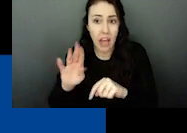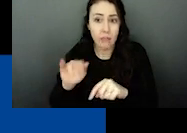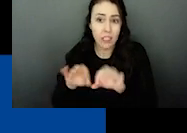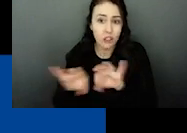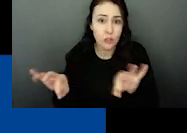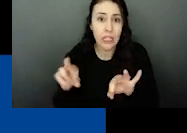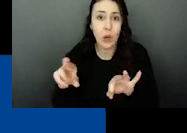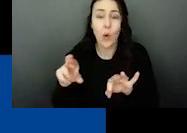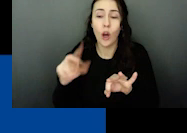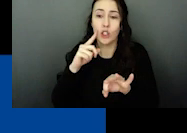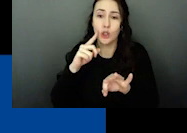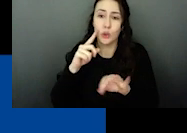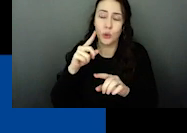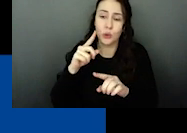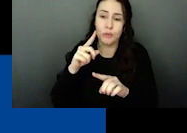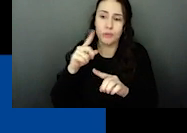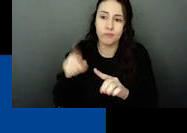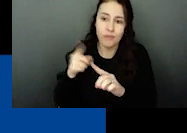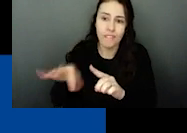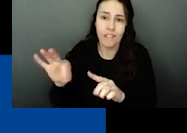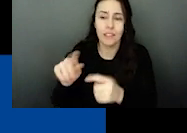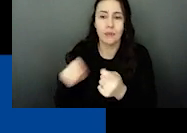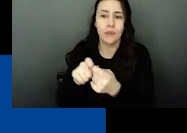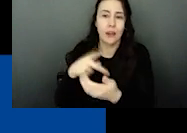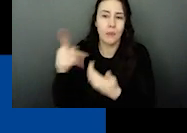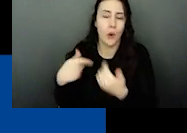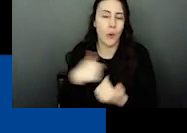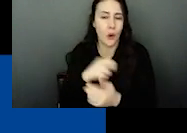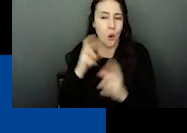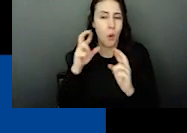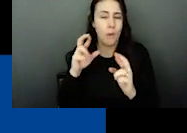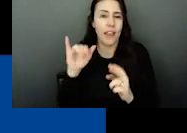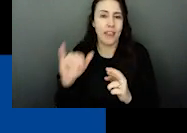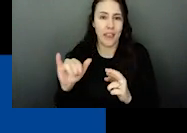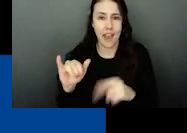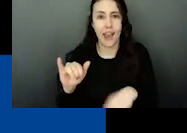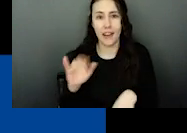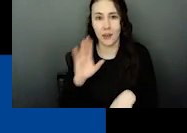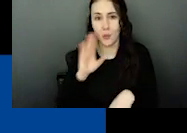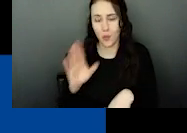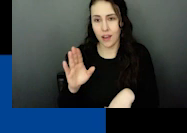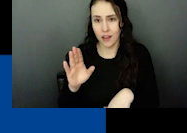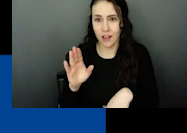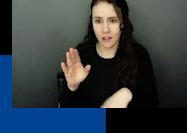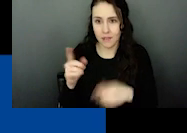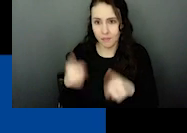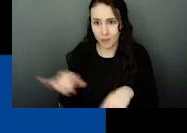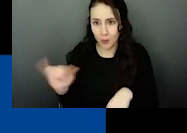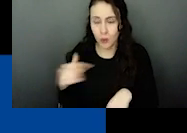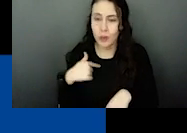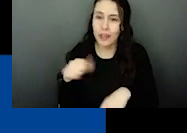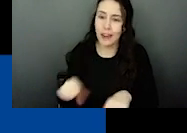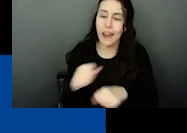particular program. We're hoping that will become a manner in which we also be able to create these